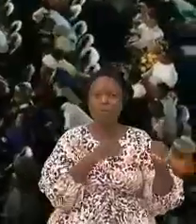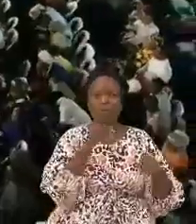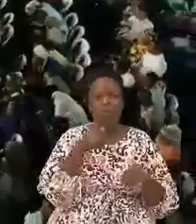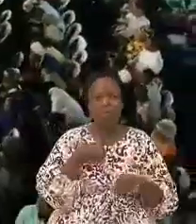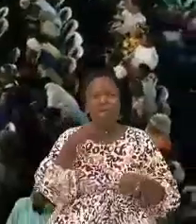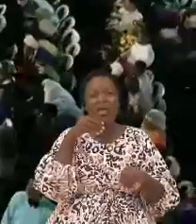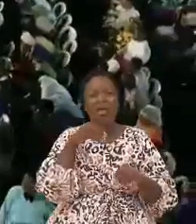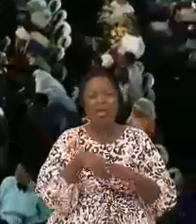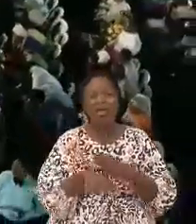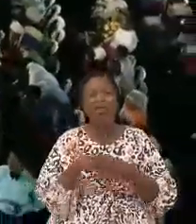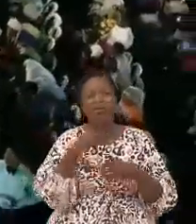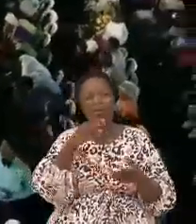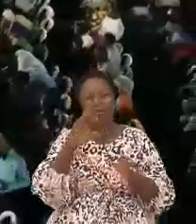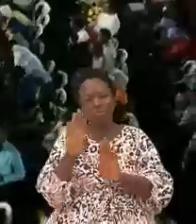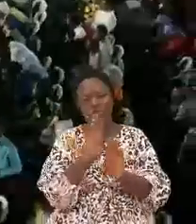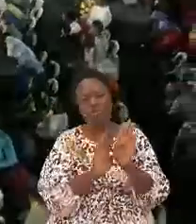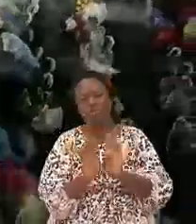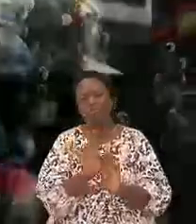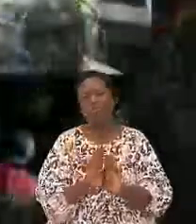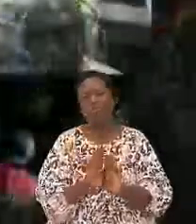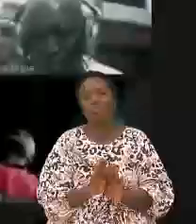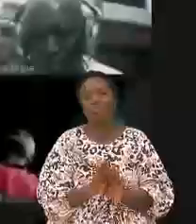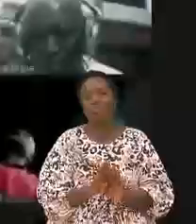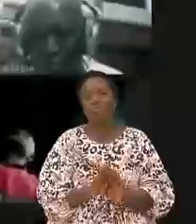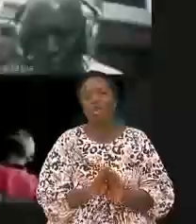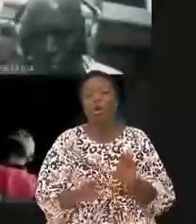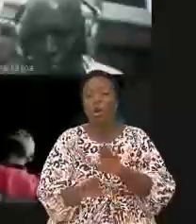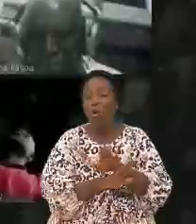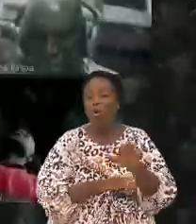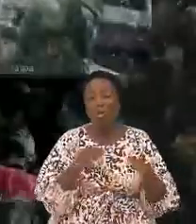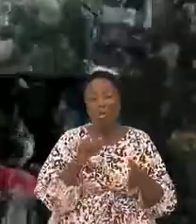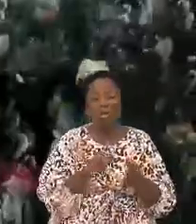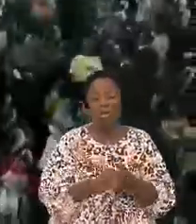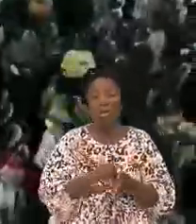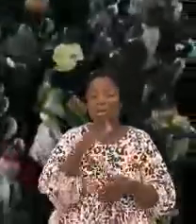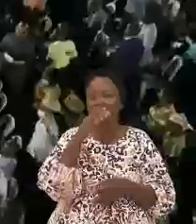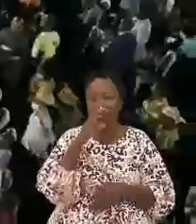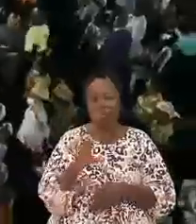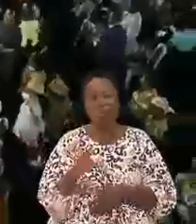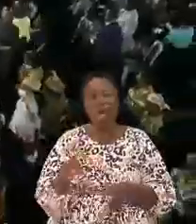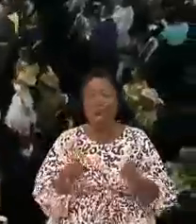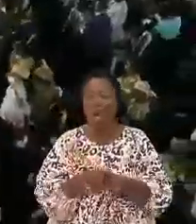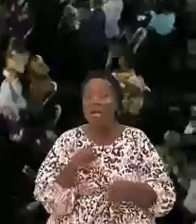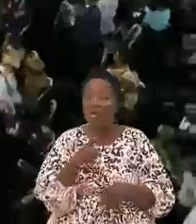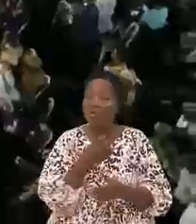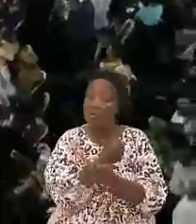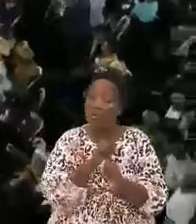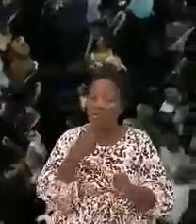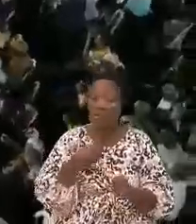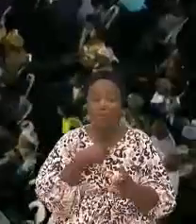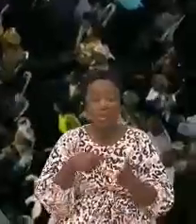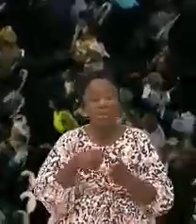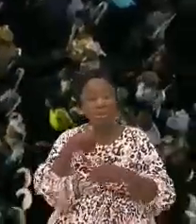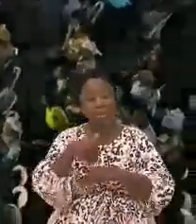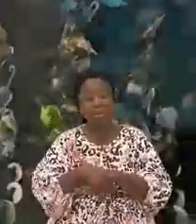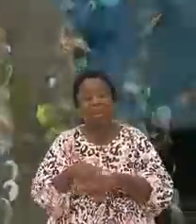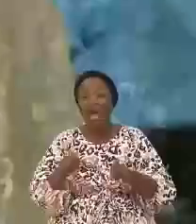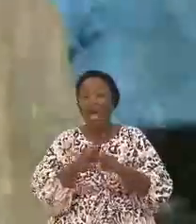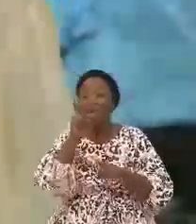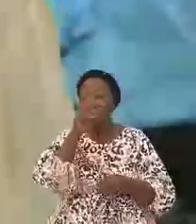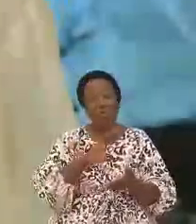sins that landed me in trouble under the curse. As you save me